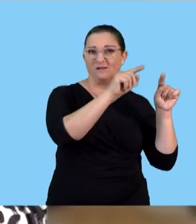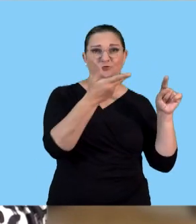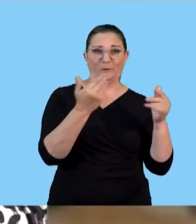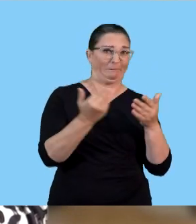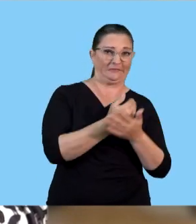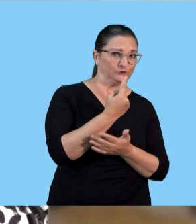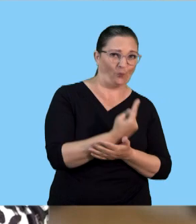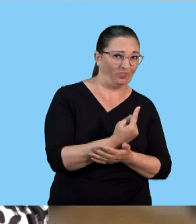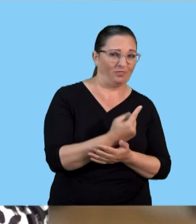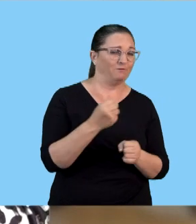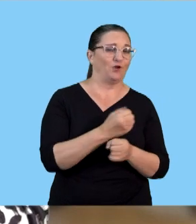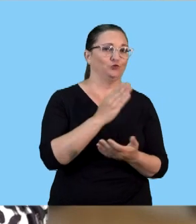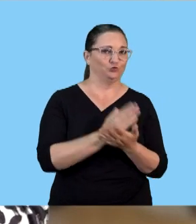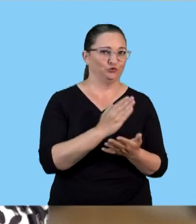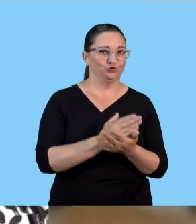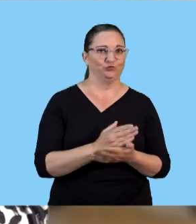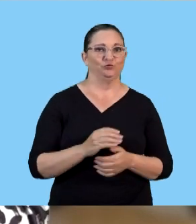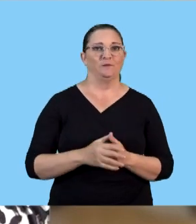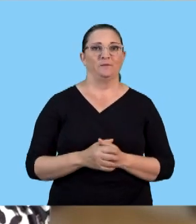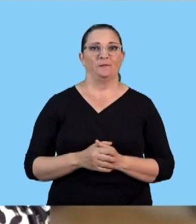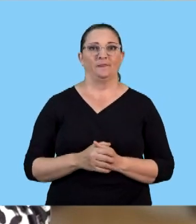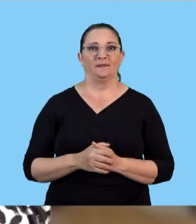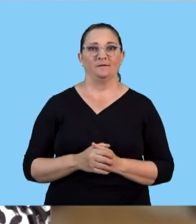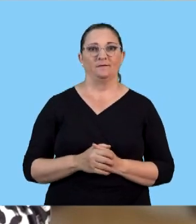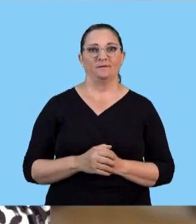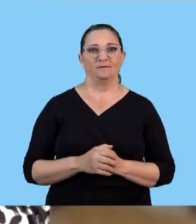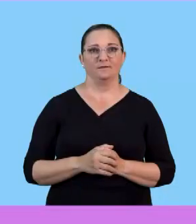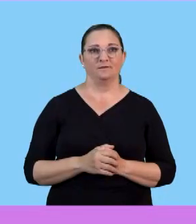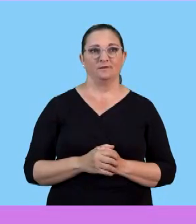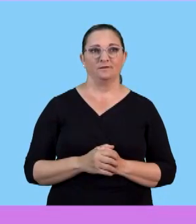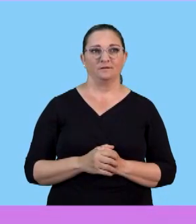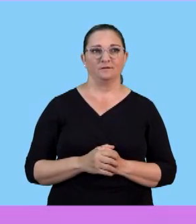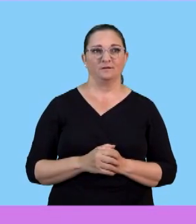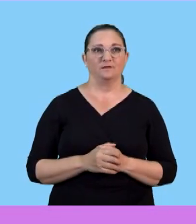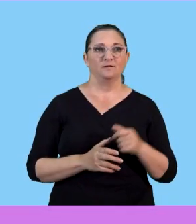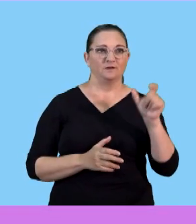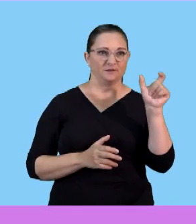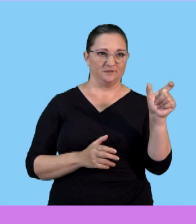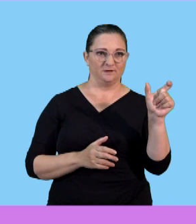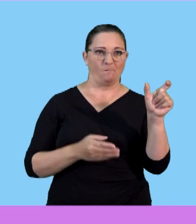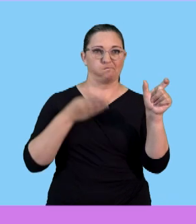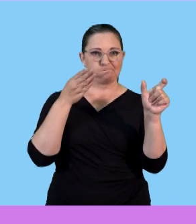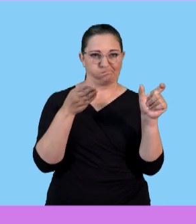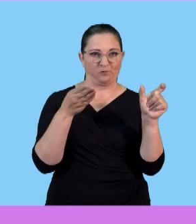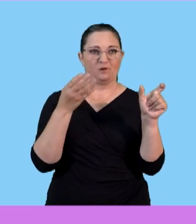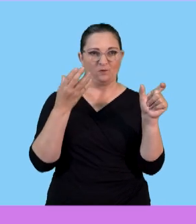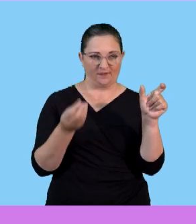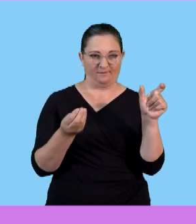miss one and then get your answer inaccurate. We have that